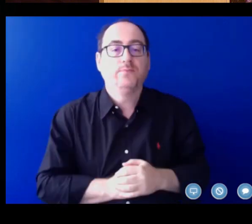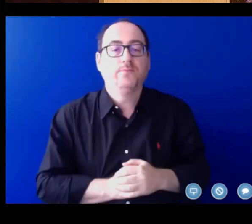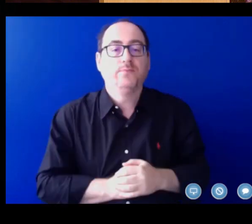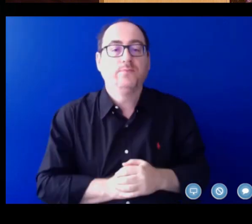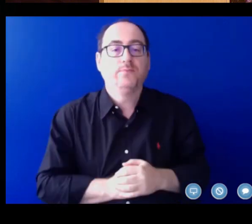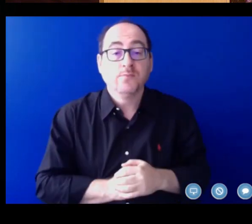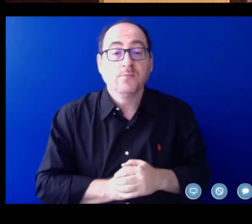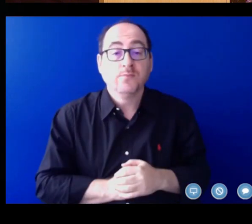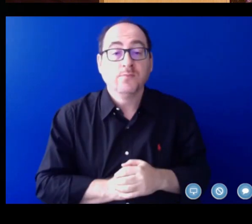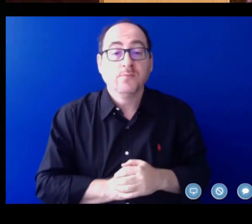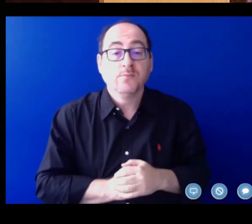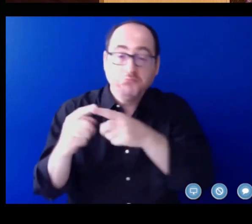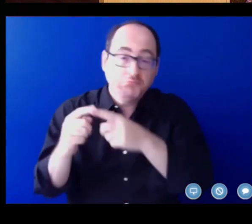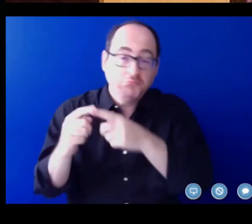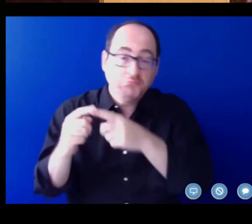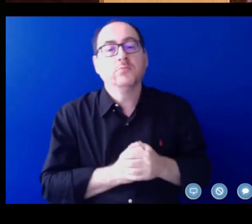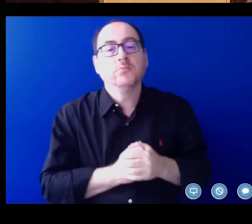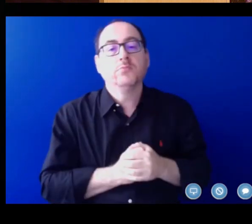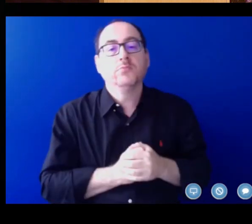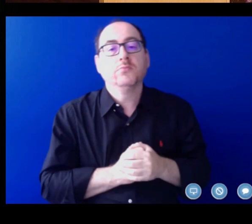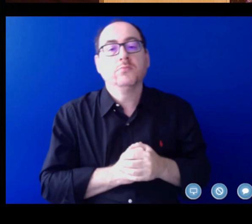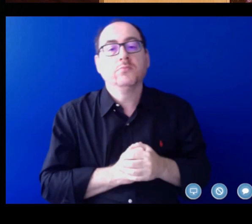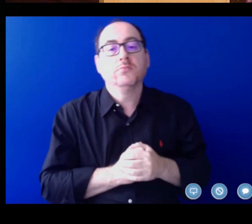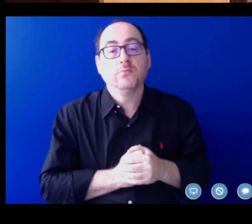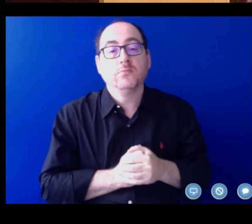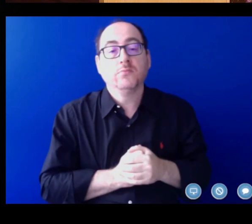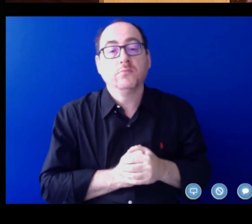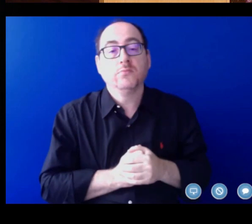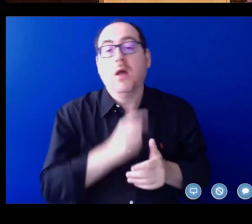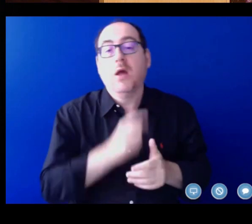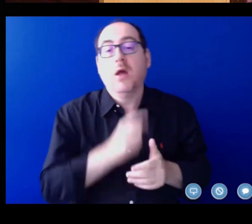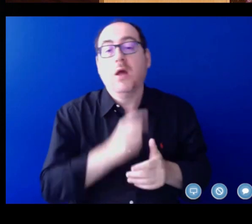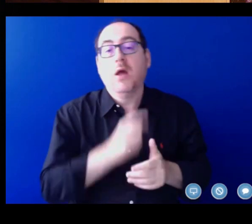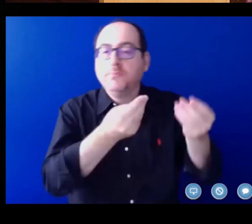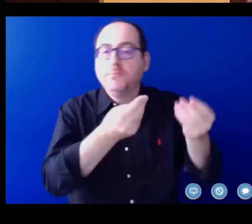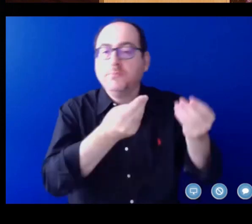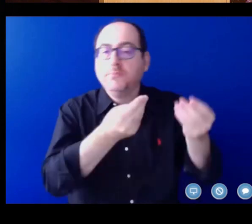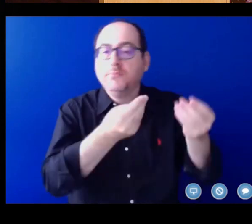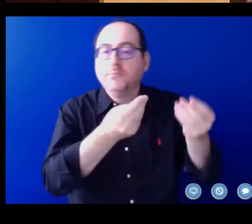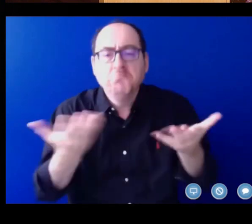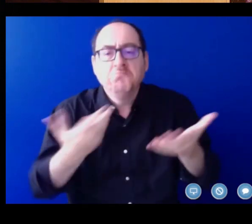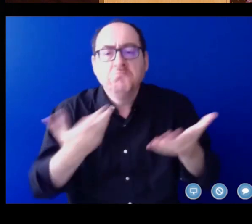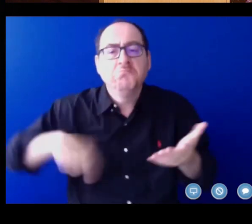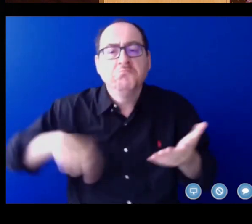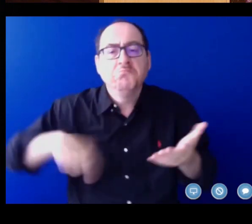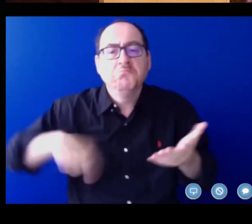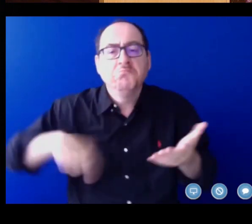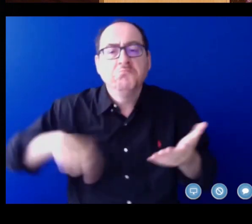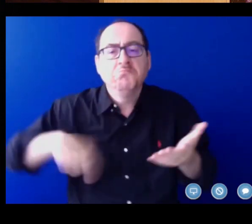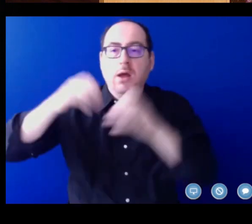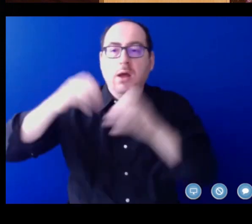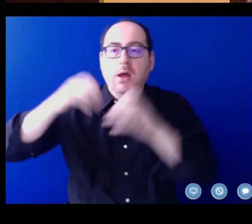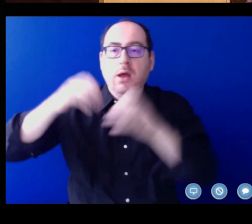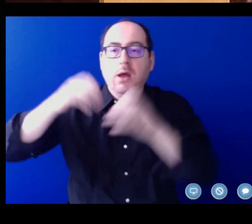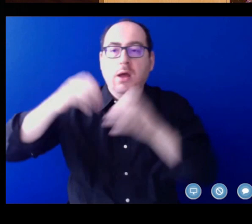work in education settings. And as I mentioned at the beginning, I'm drawing very much on the work of Foundation House, who is